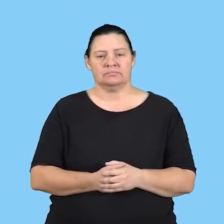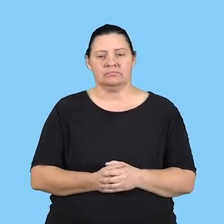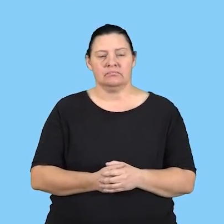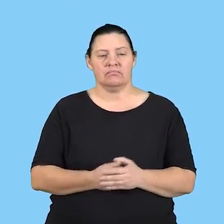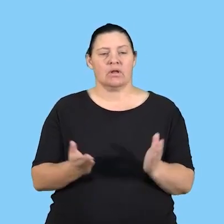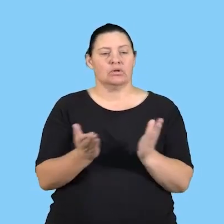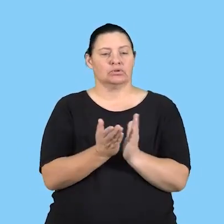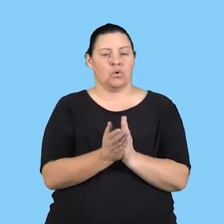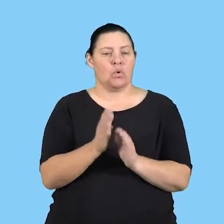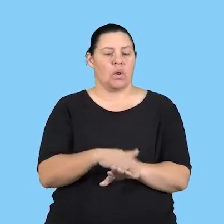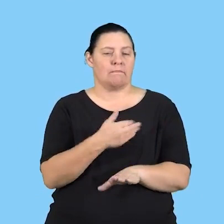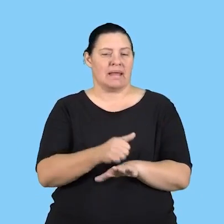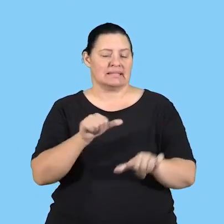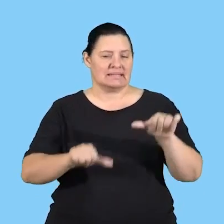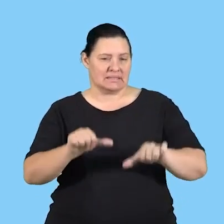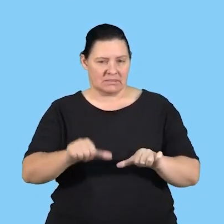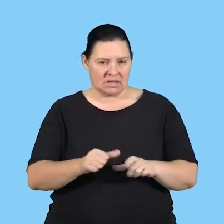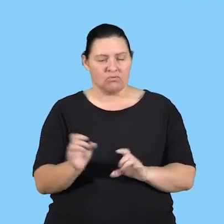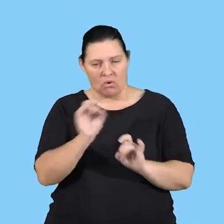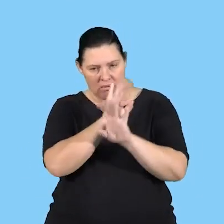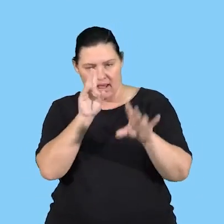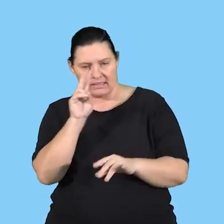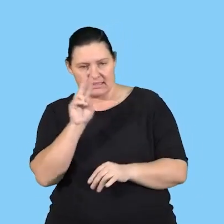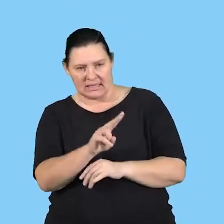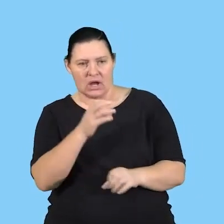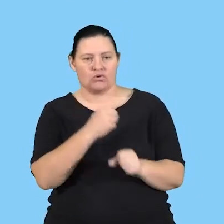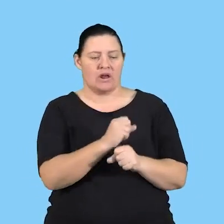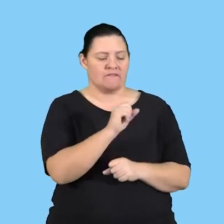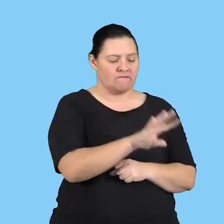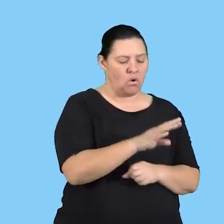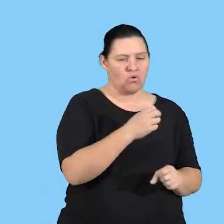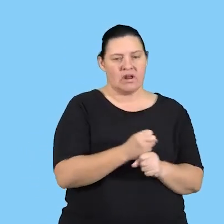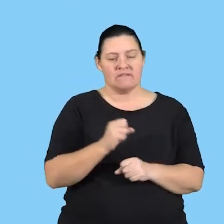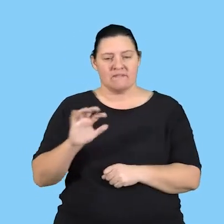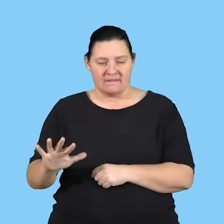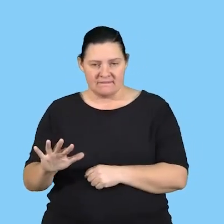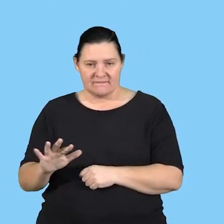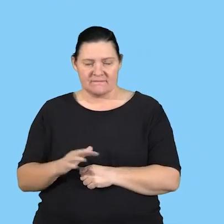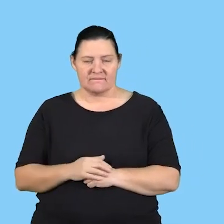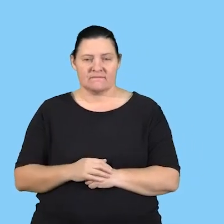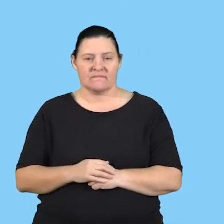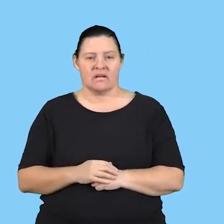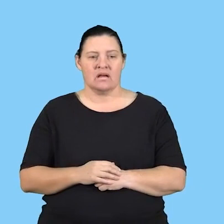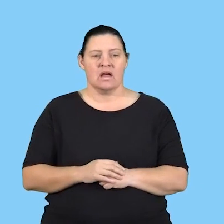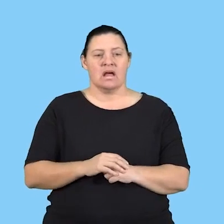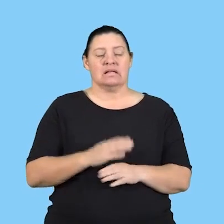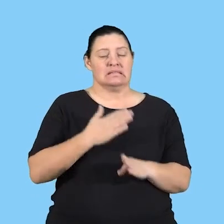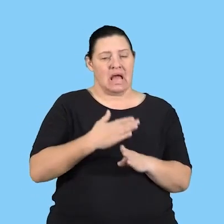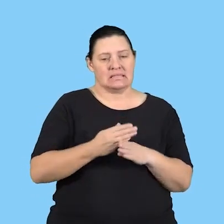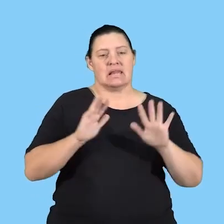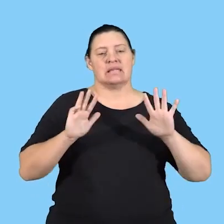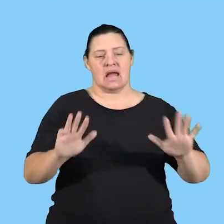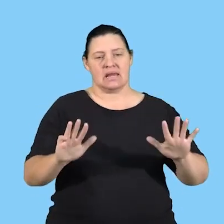With the school-based assessments, as you can clearly see for grades 4 and 5, there are 9 tasks only.